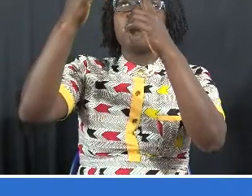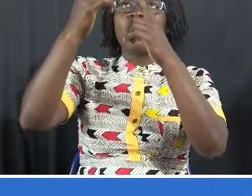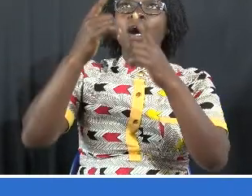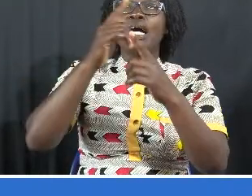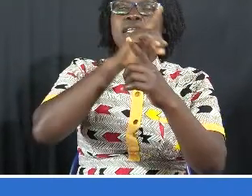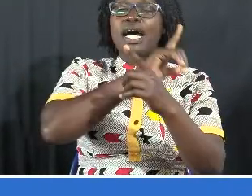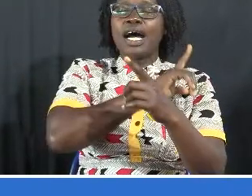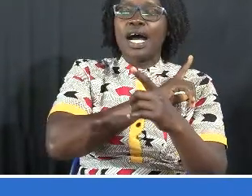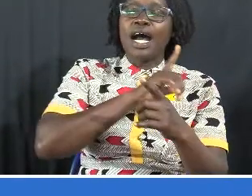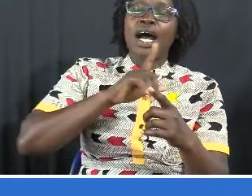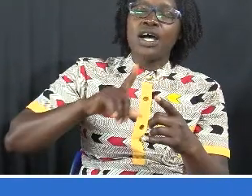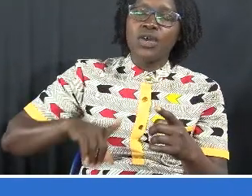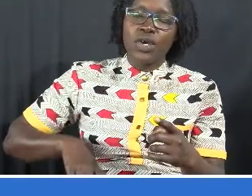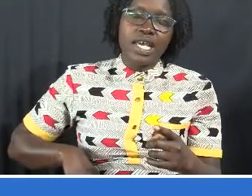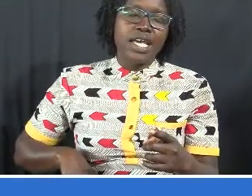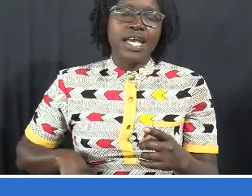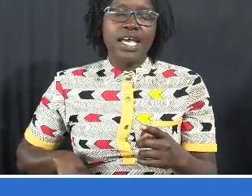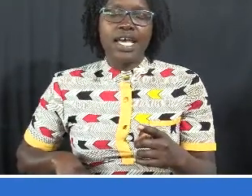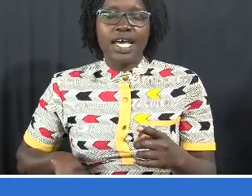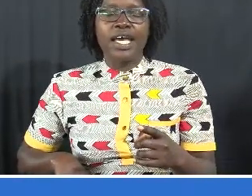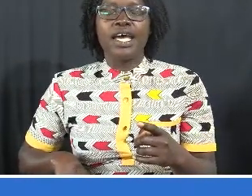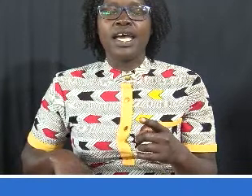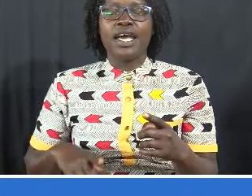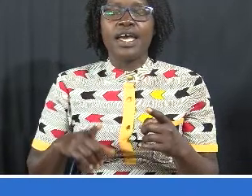mpaka Bwana arudi.